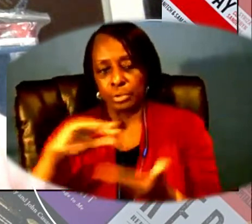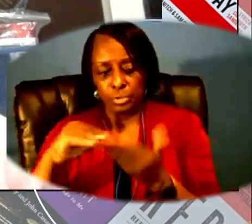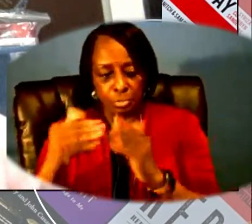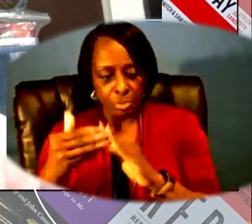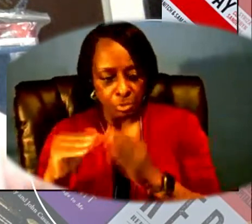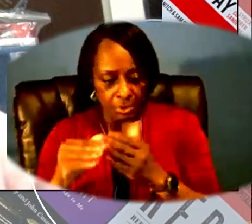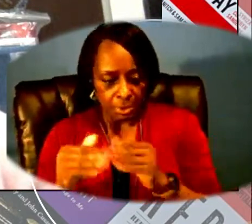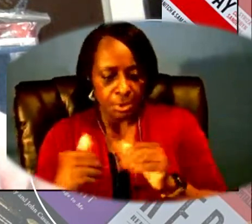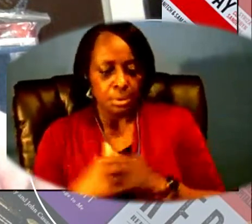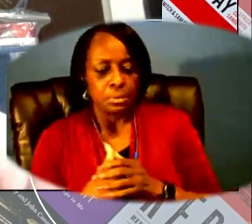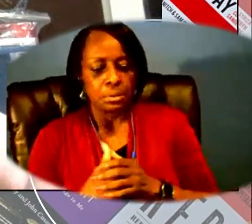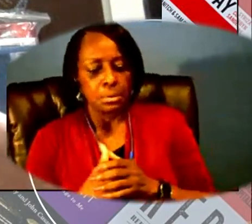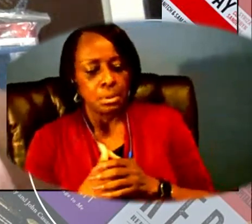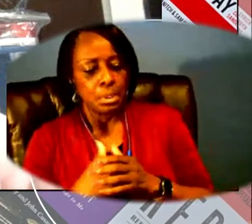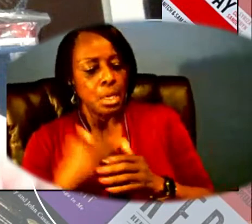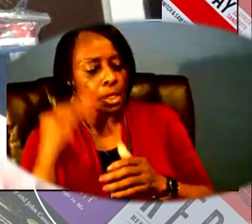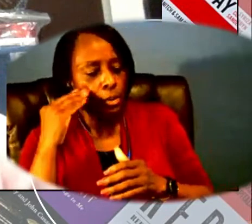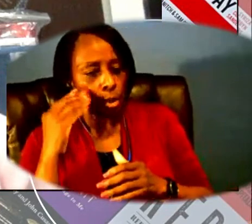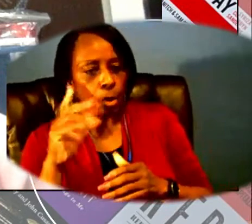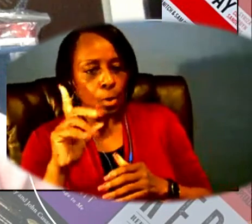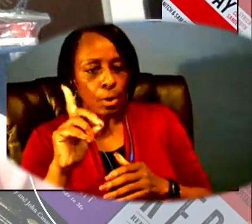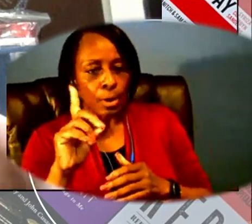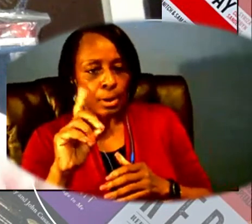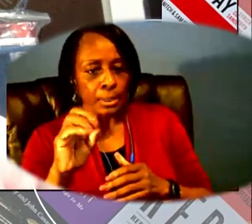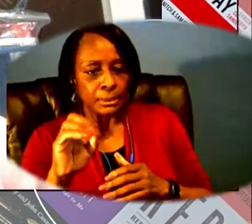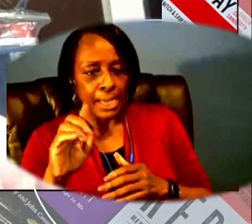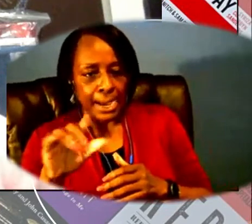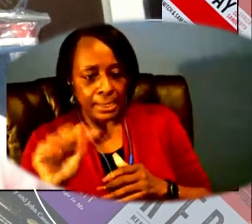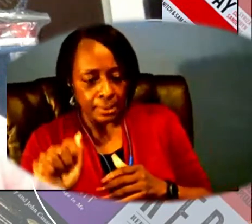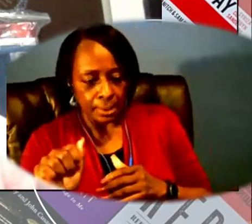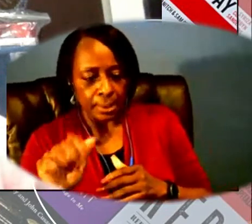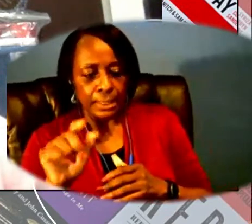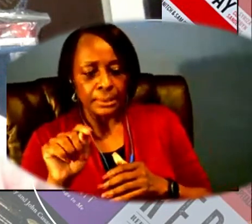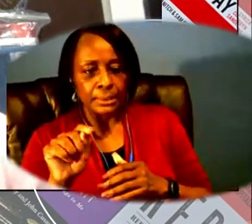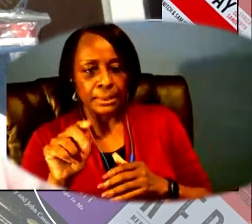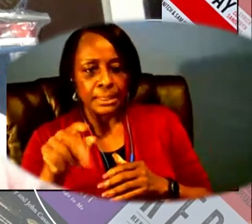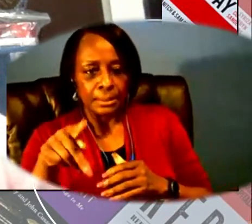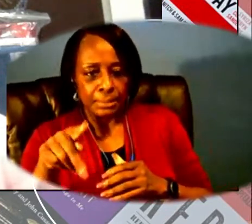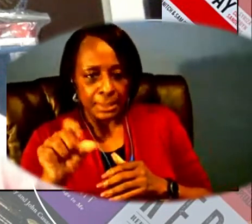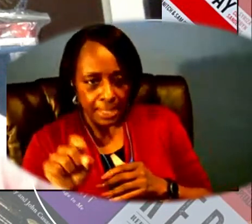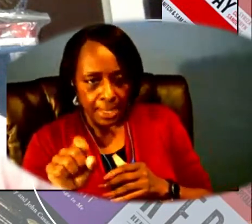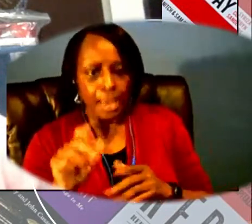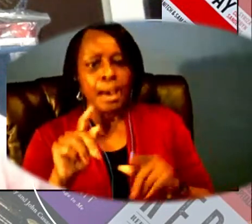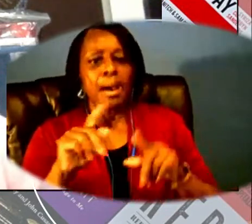the conversations around DACA, TPS, and undocumented folks in general,